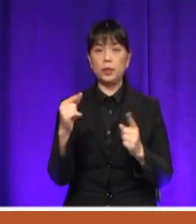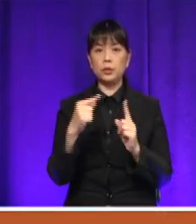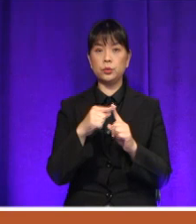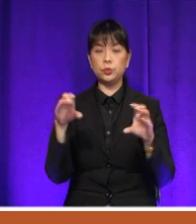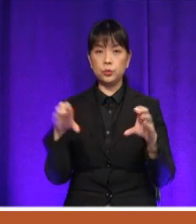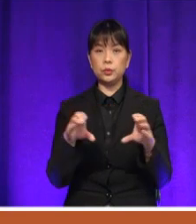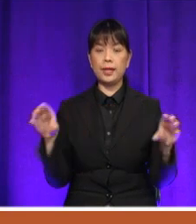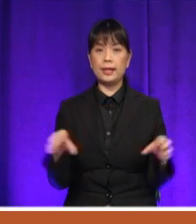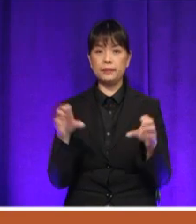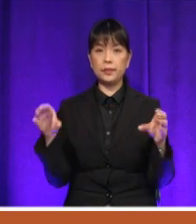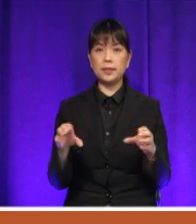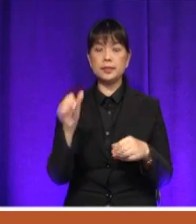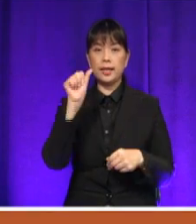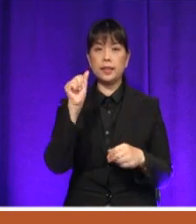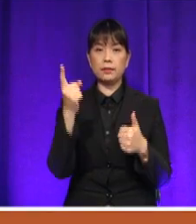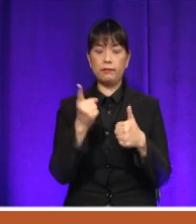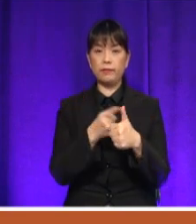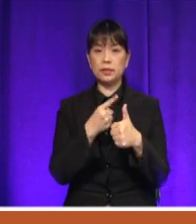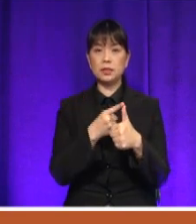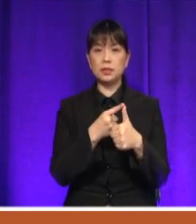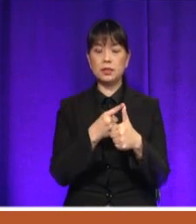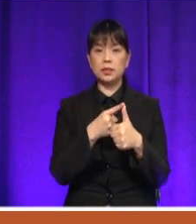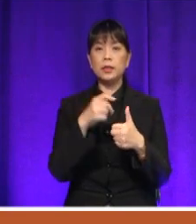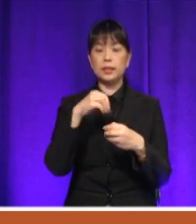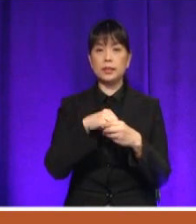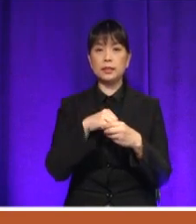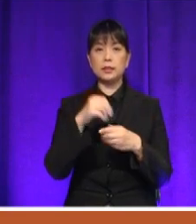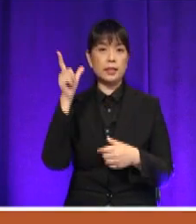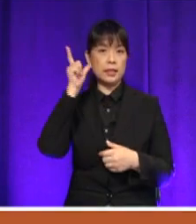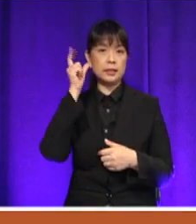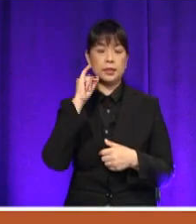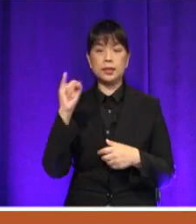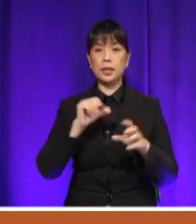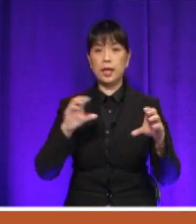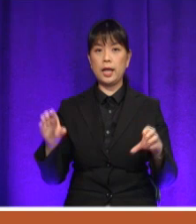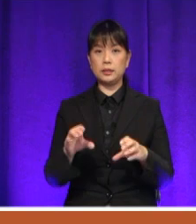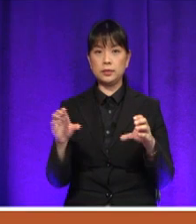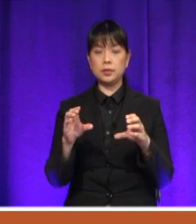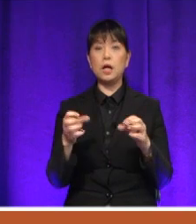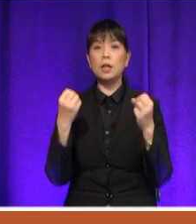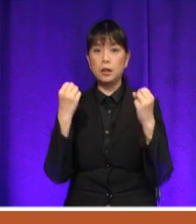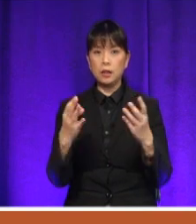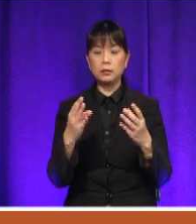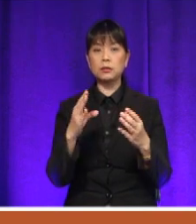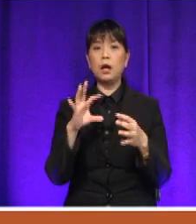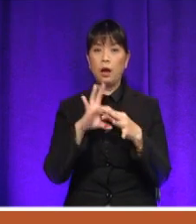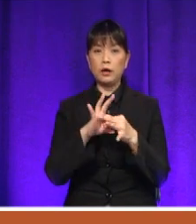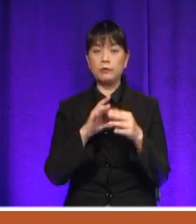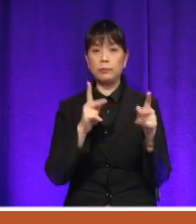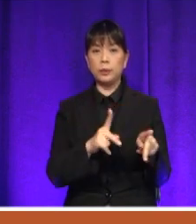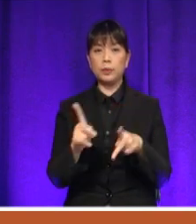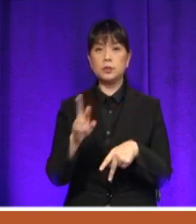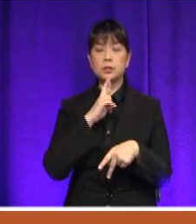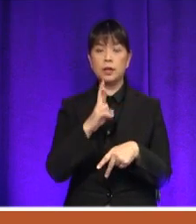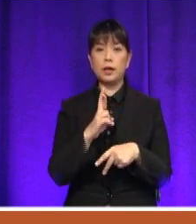A first. Now, the thing with a listening activity is, as you know, Nisa, Yes. a lot of pupils, they are usually